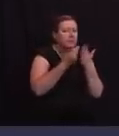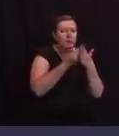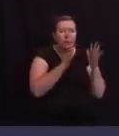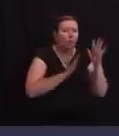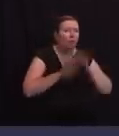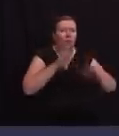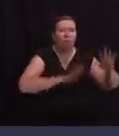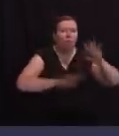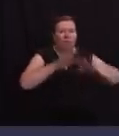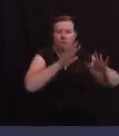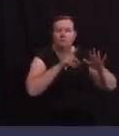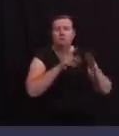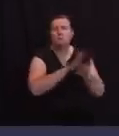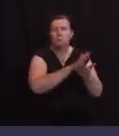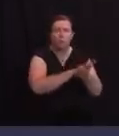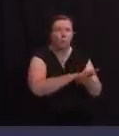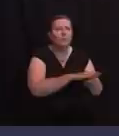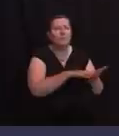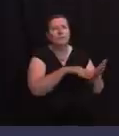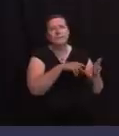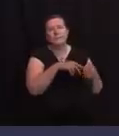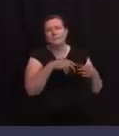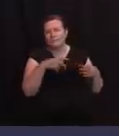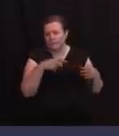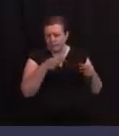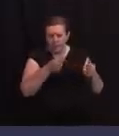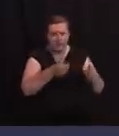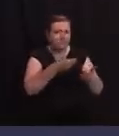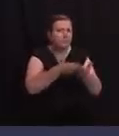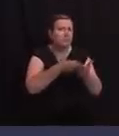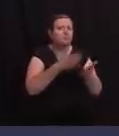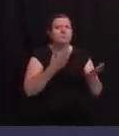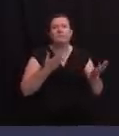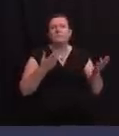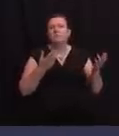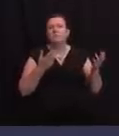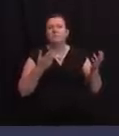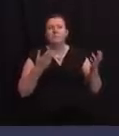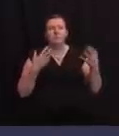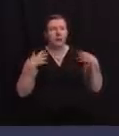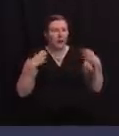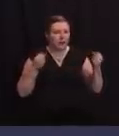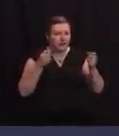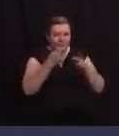made our pension payments. We hadn't smartly managed health care